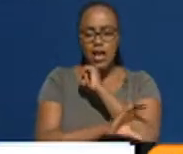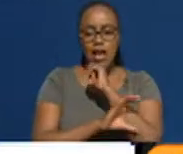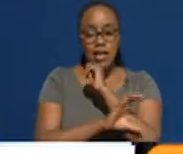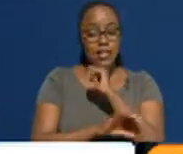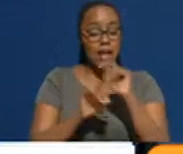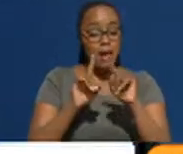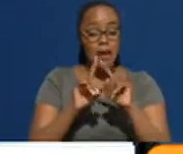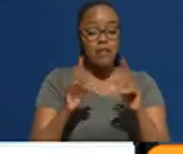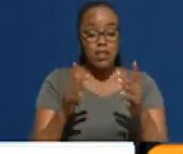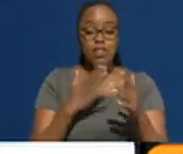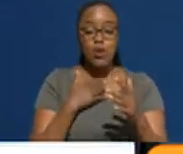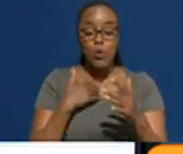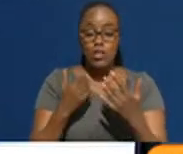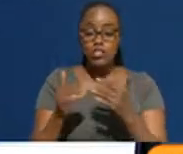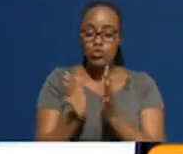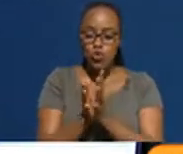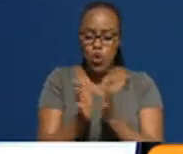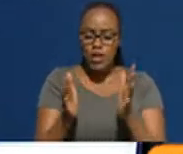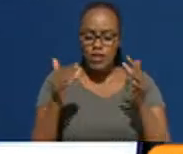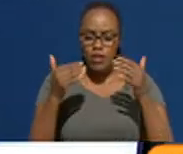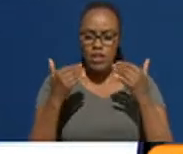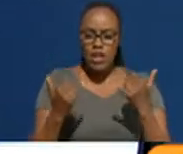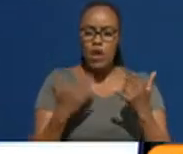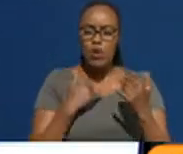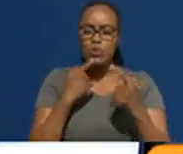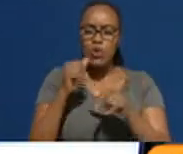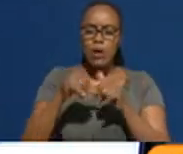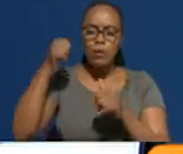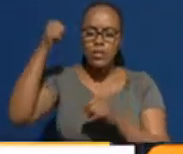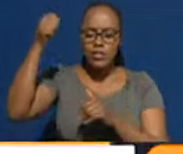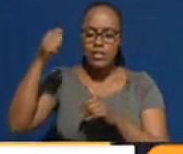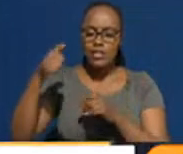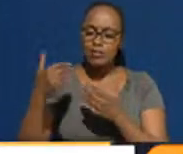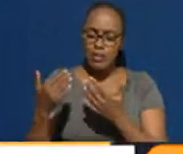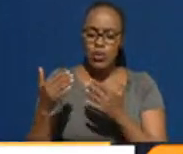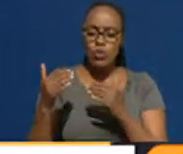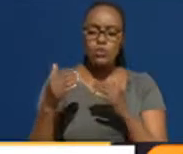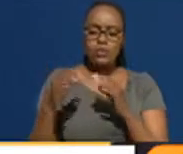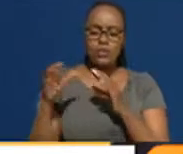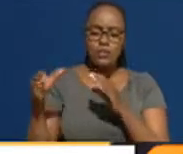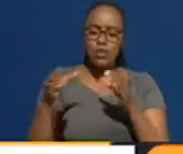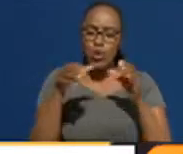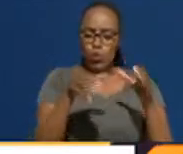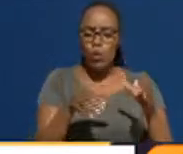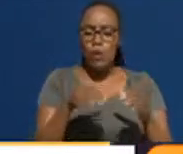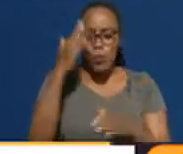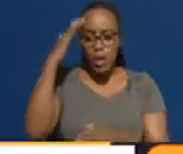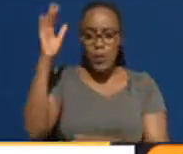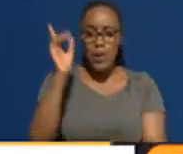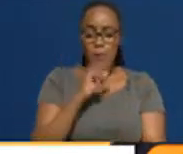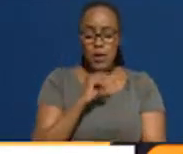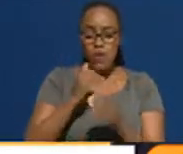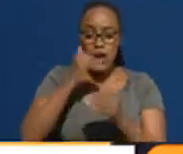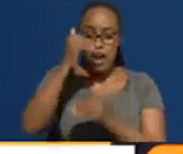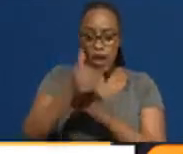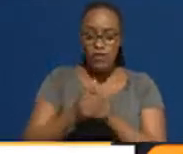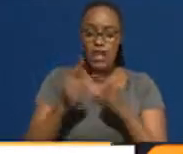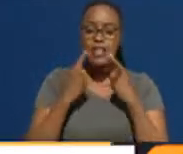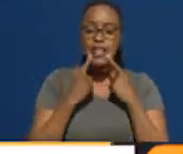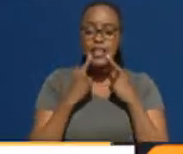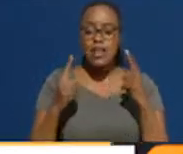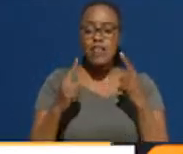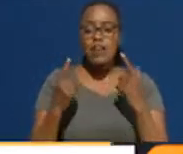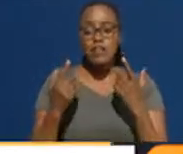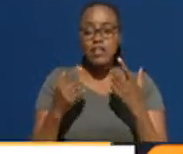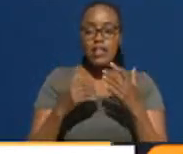you know, and I want us to broaden this. I also want us to talk about our political setup as a country. Yeah. So, for example, we know that immediately after the declaration, or a couple of